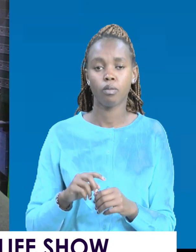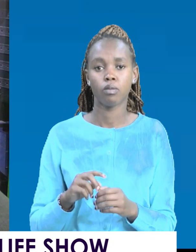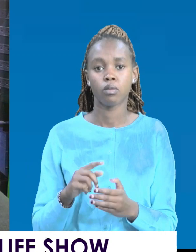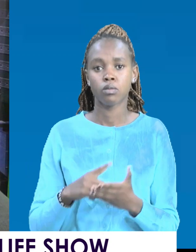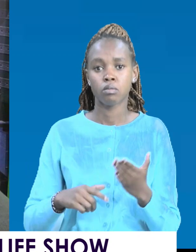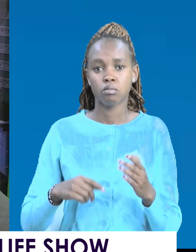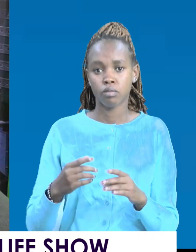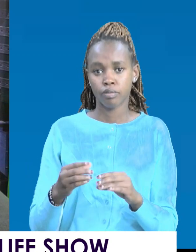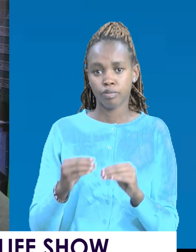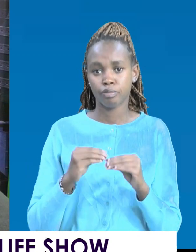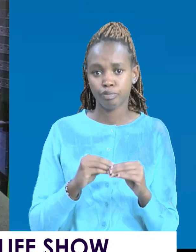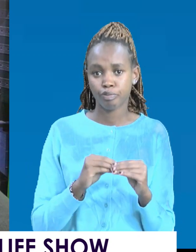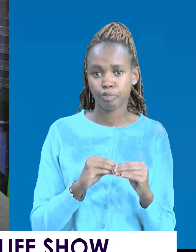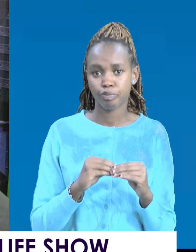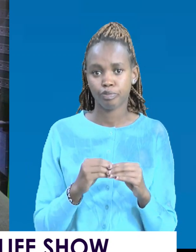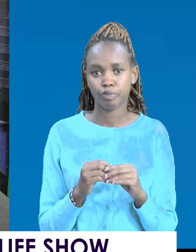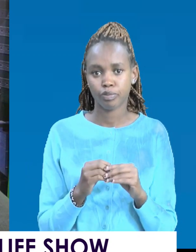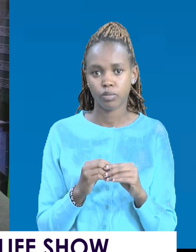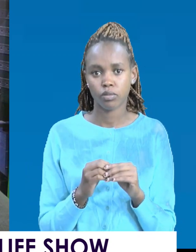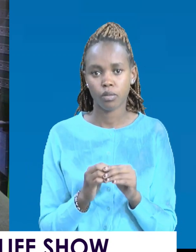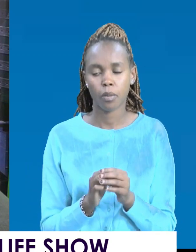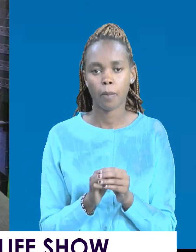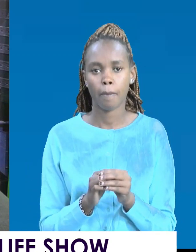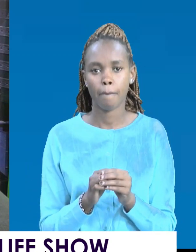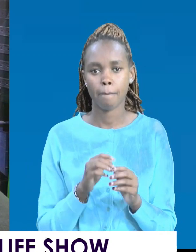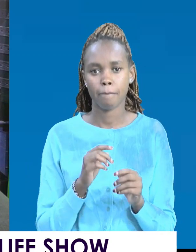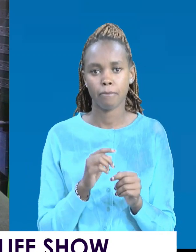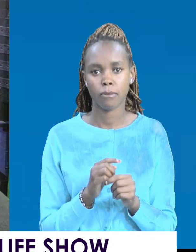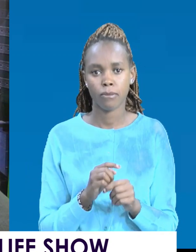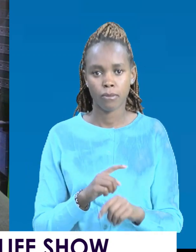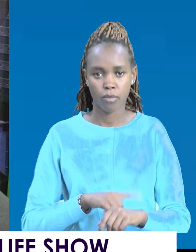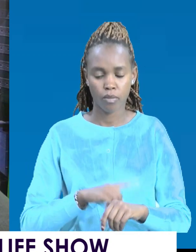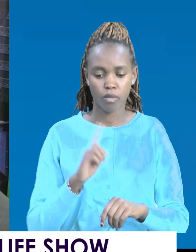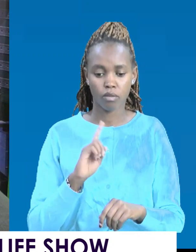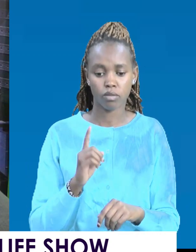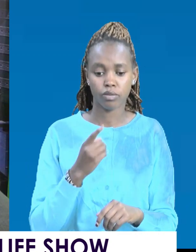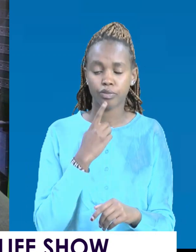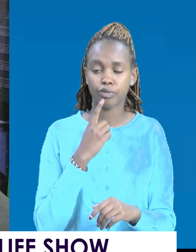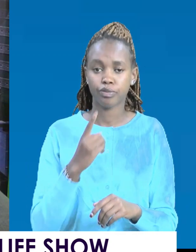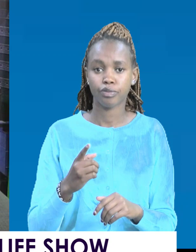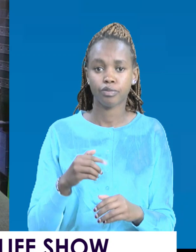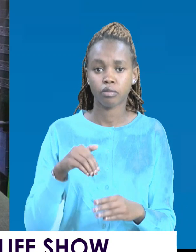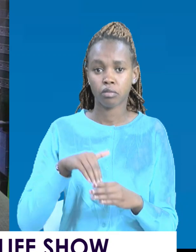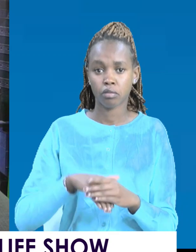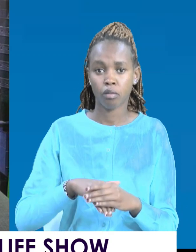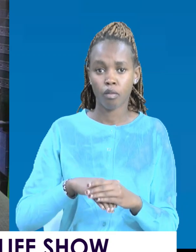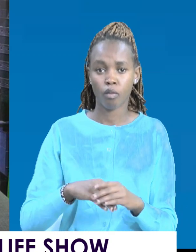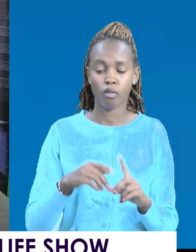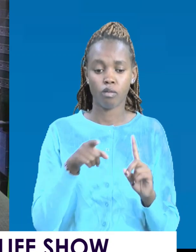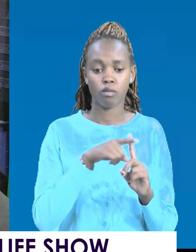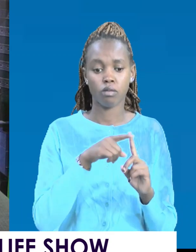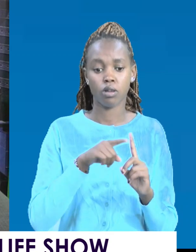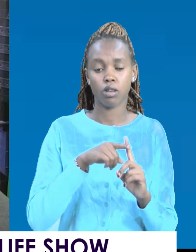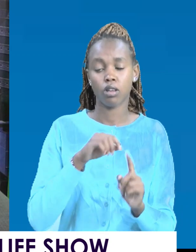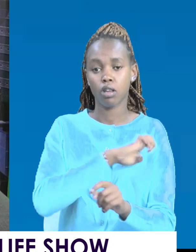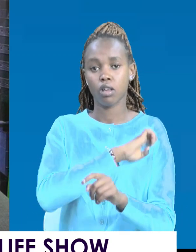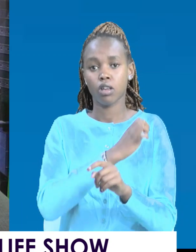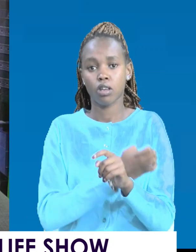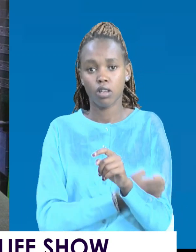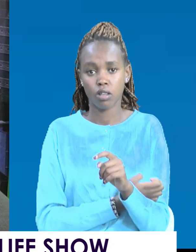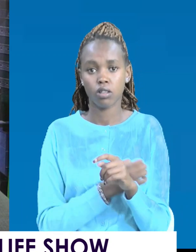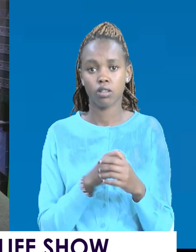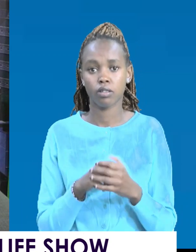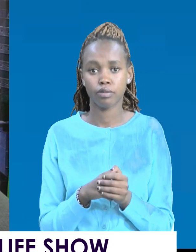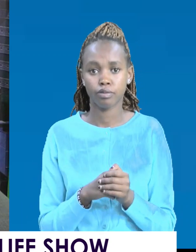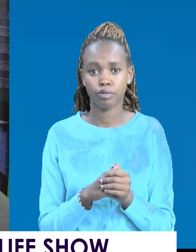empathize. Huh. When I speak in these shows about positive energy,